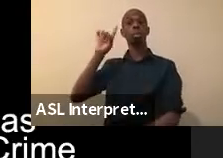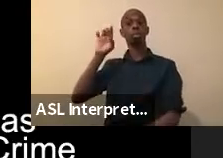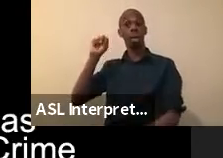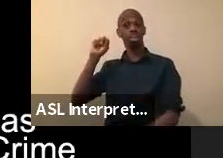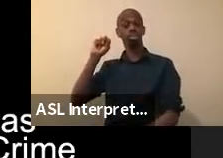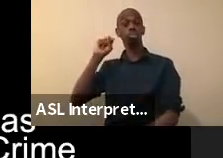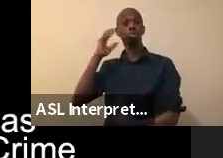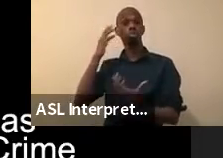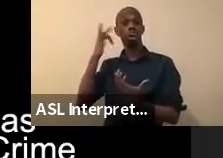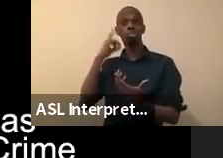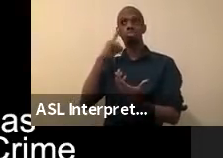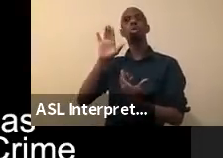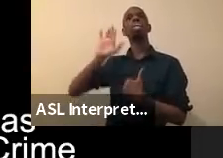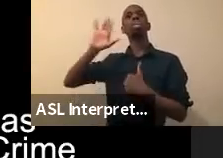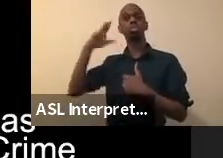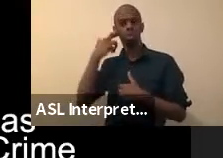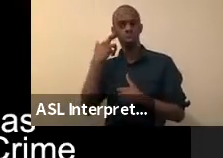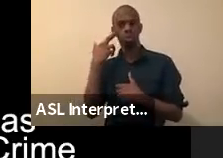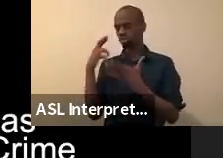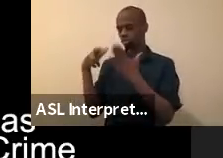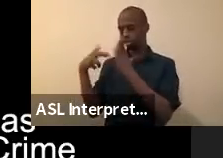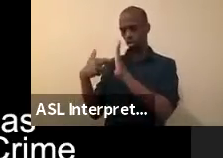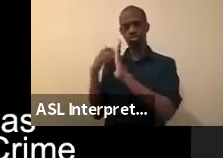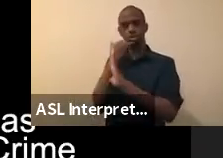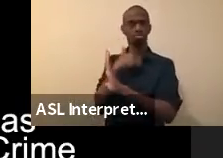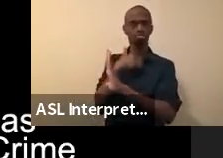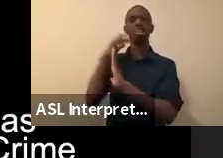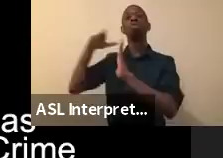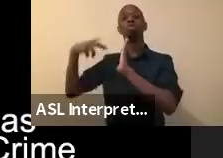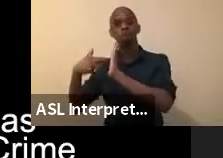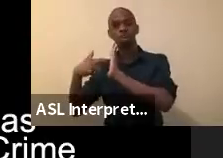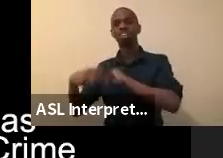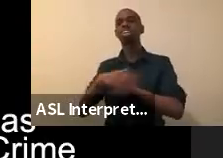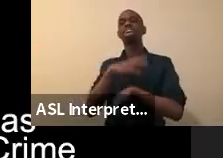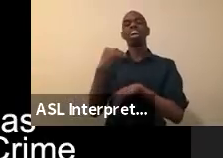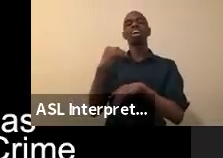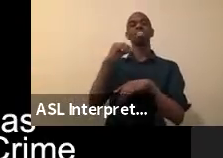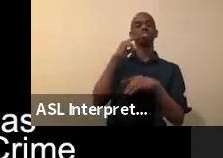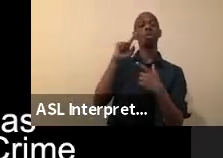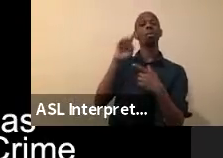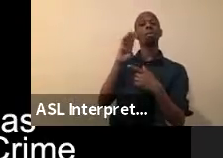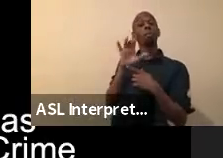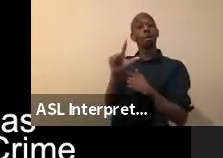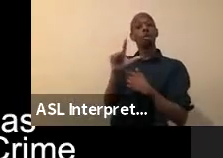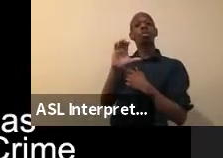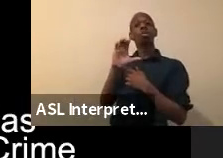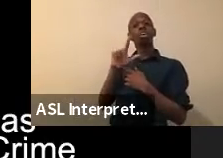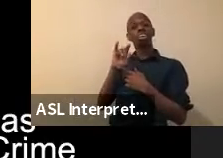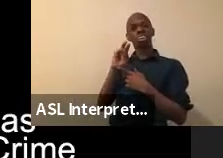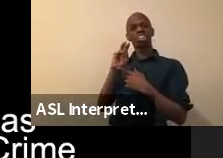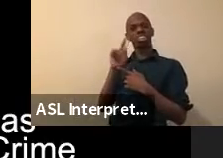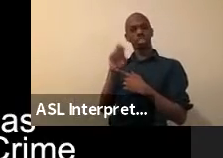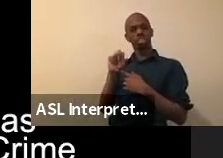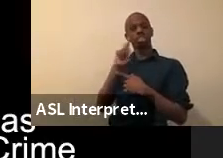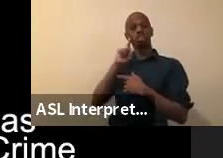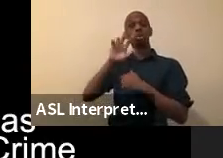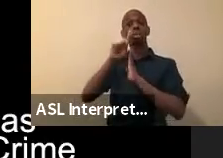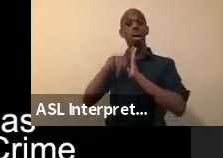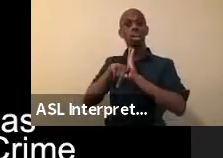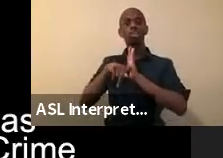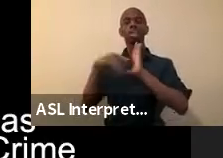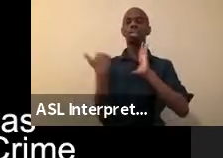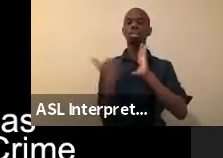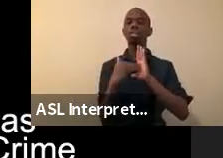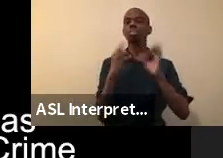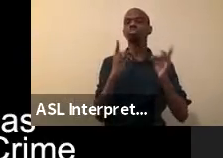Biden, who is obviously not president then, but also President Bill Clinton for some of these policies, right? In terms of violent crime